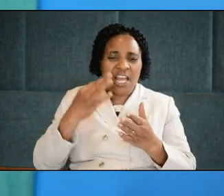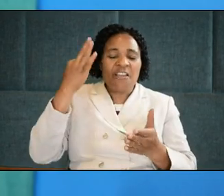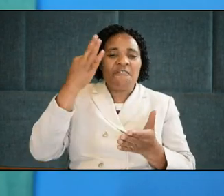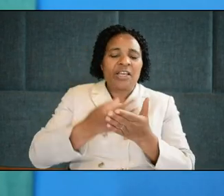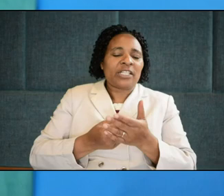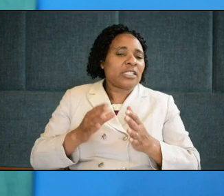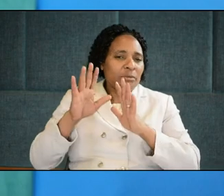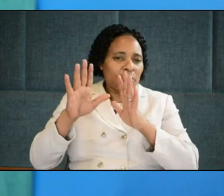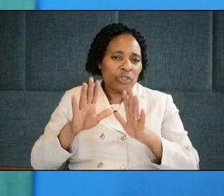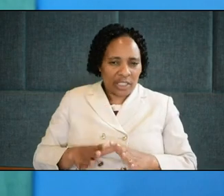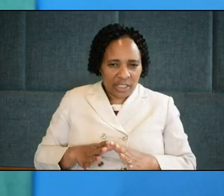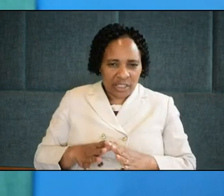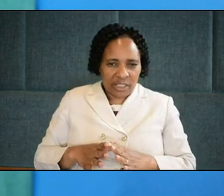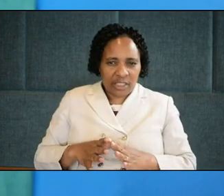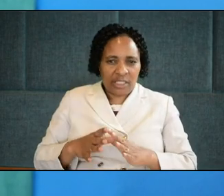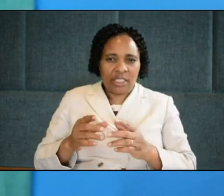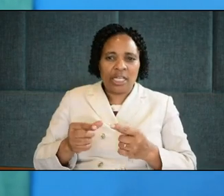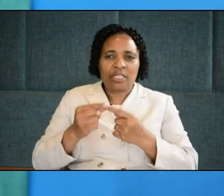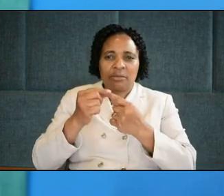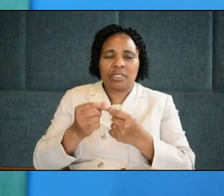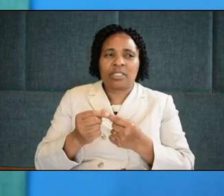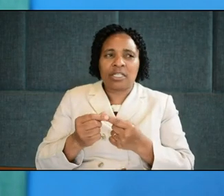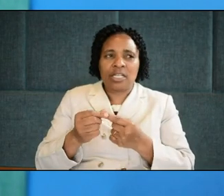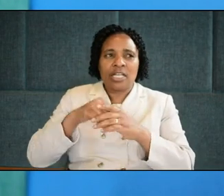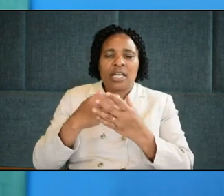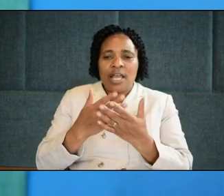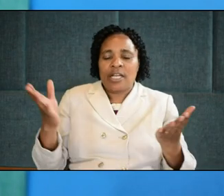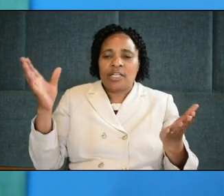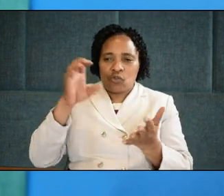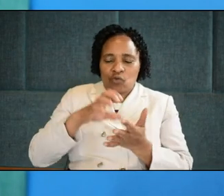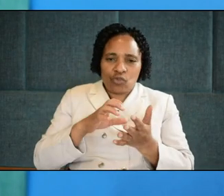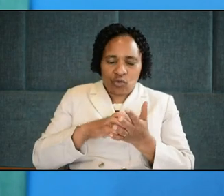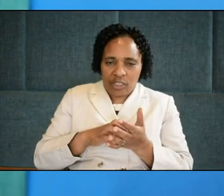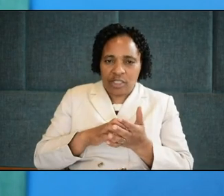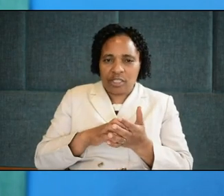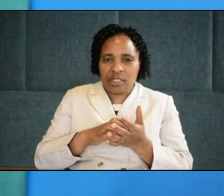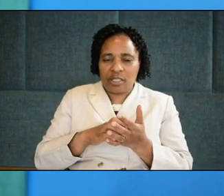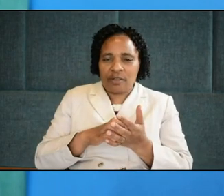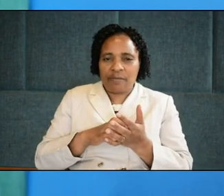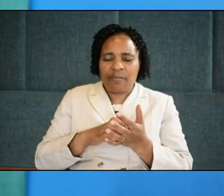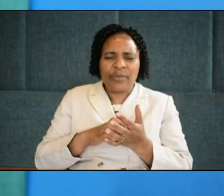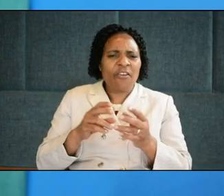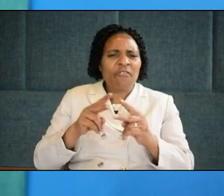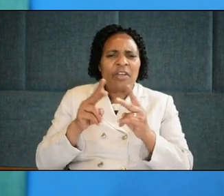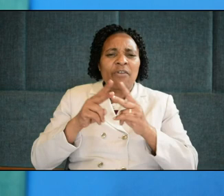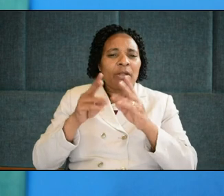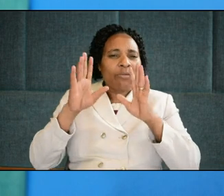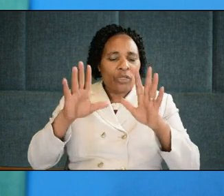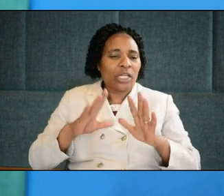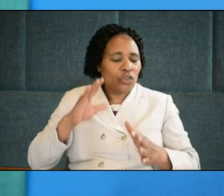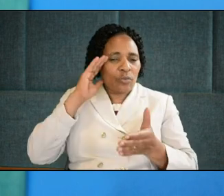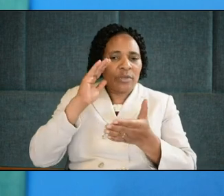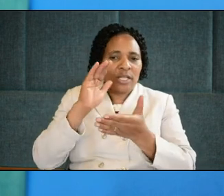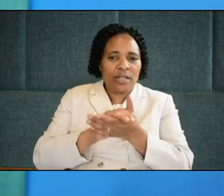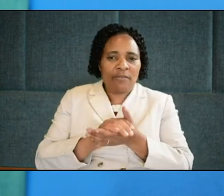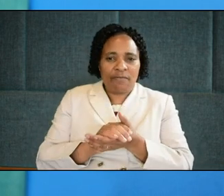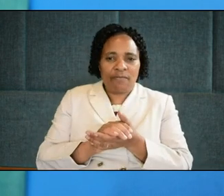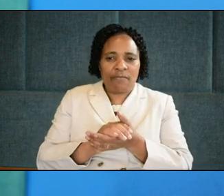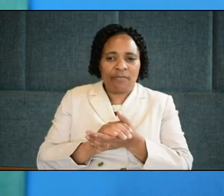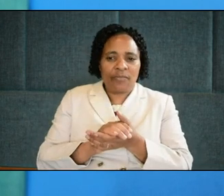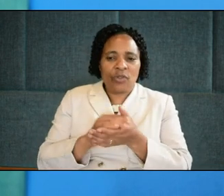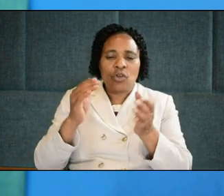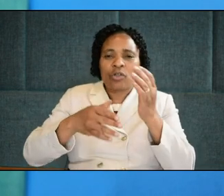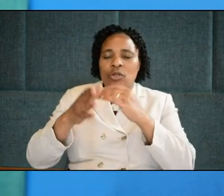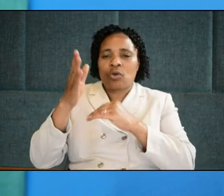is crucial, especially in any situation you're in. It's crucial to believe